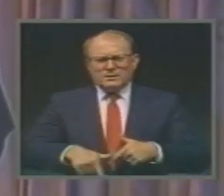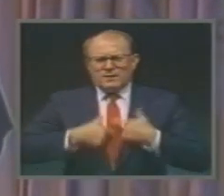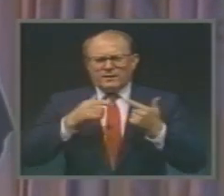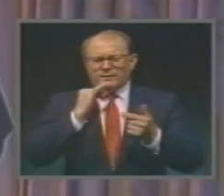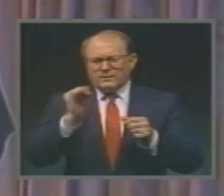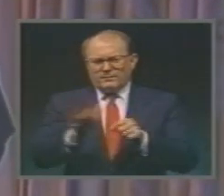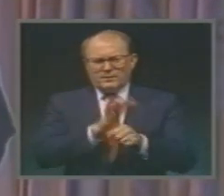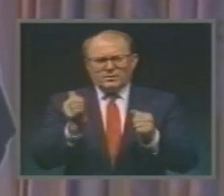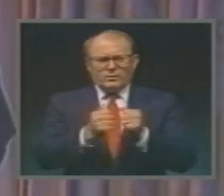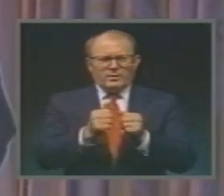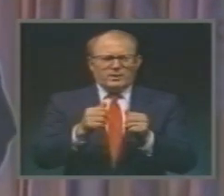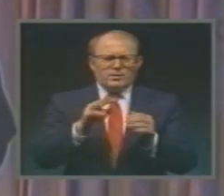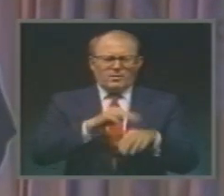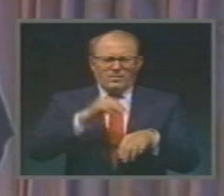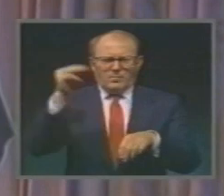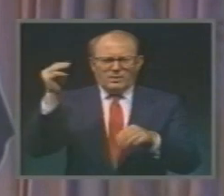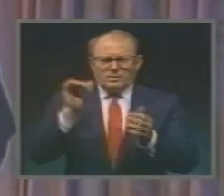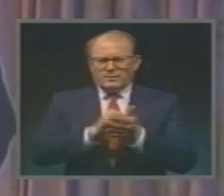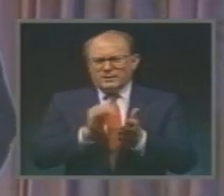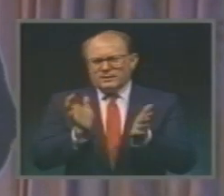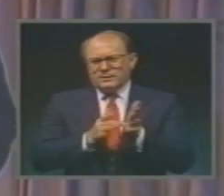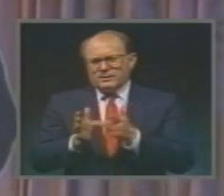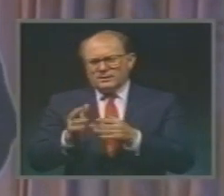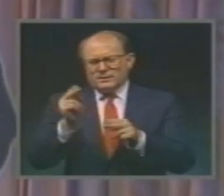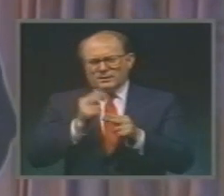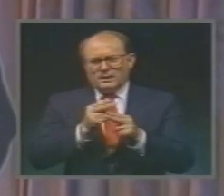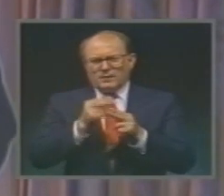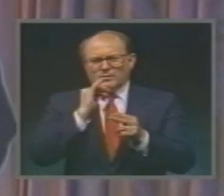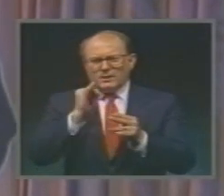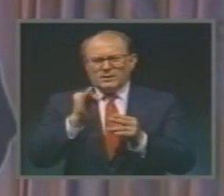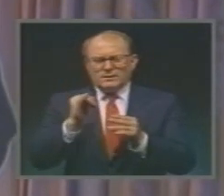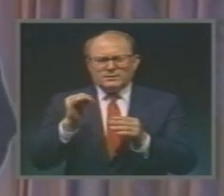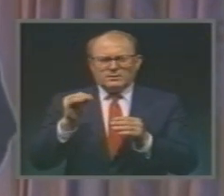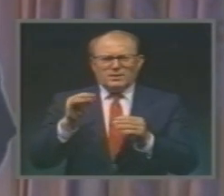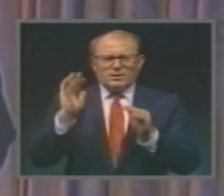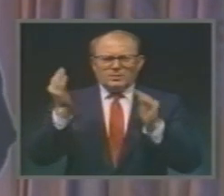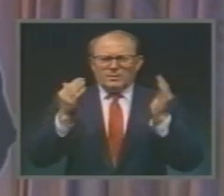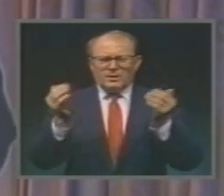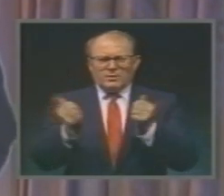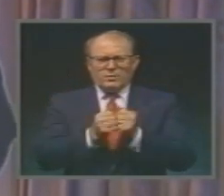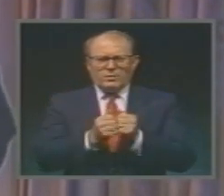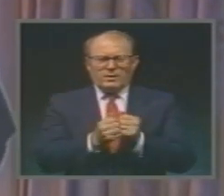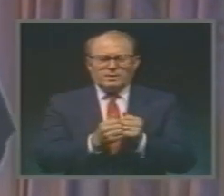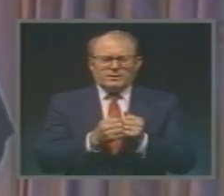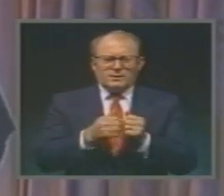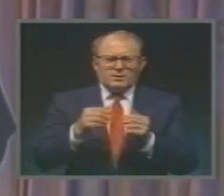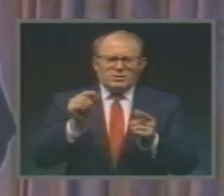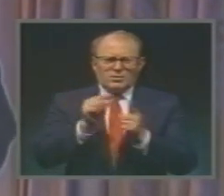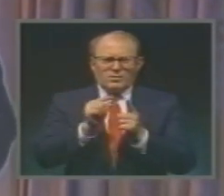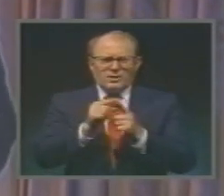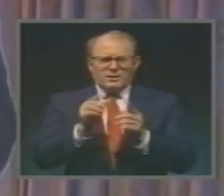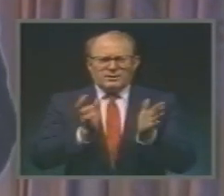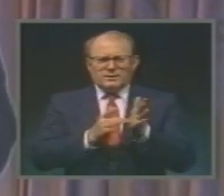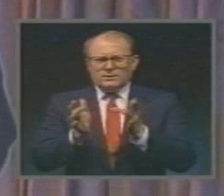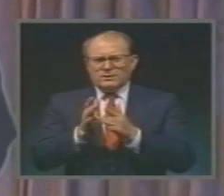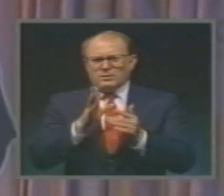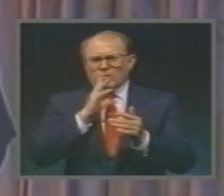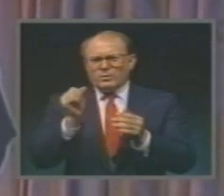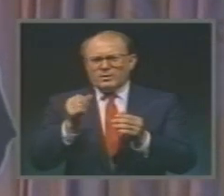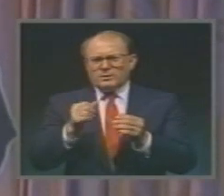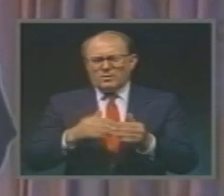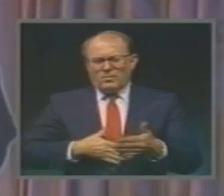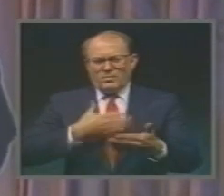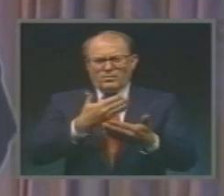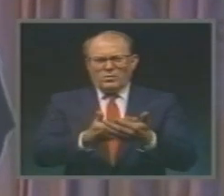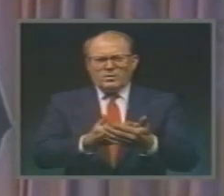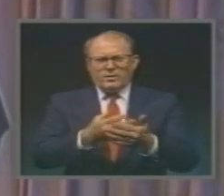his name has become virtually synonymous with the Word. He was miraculously conceived and born of a